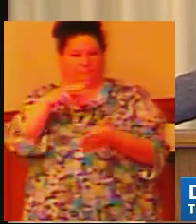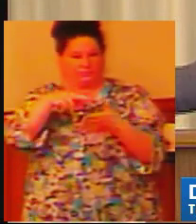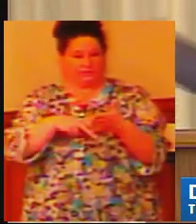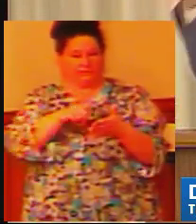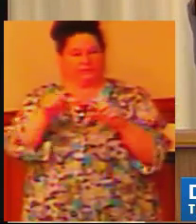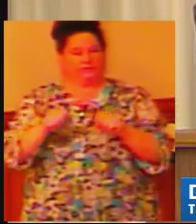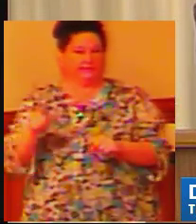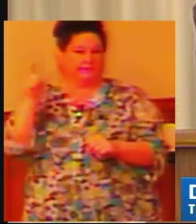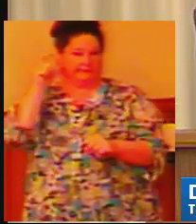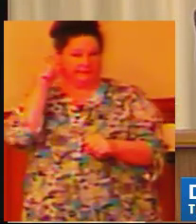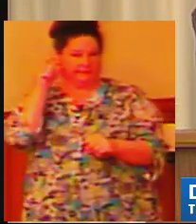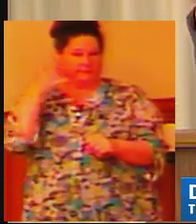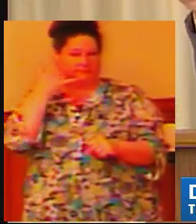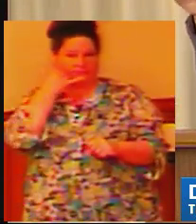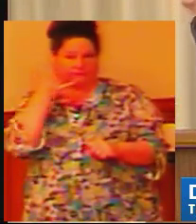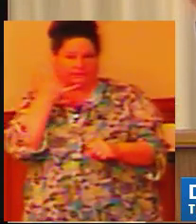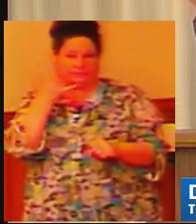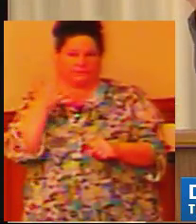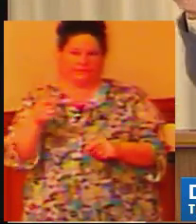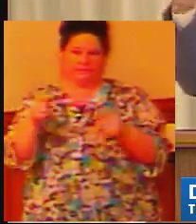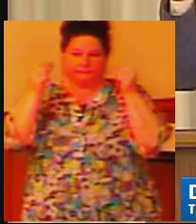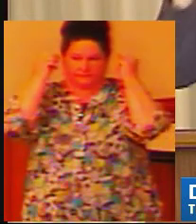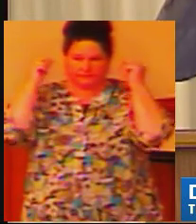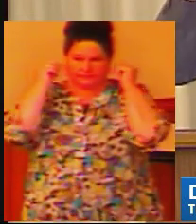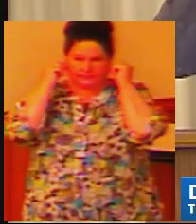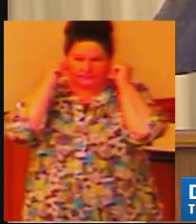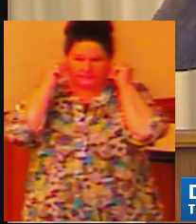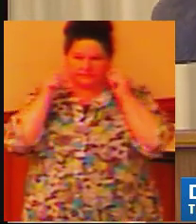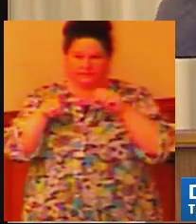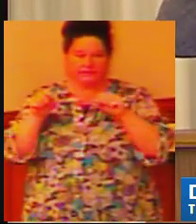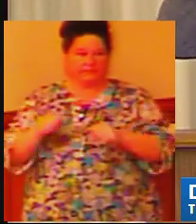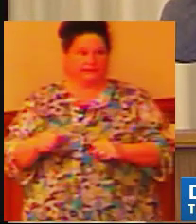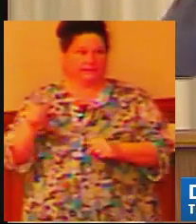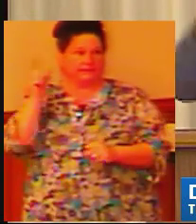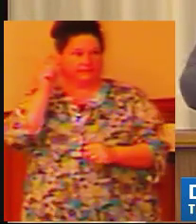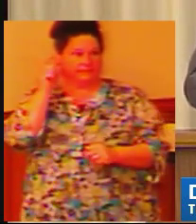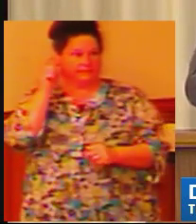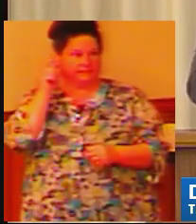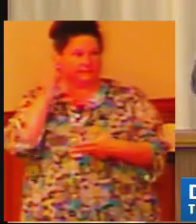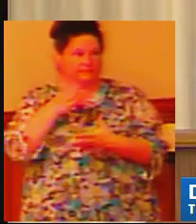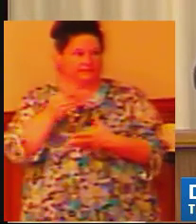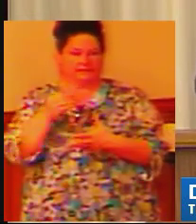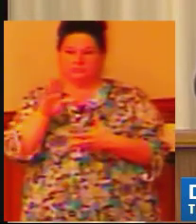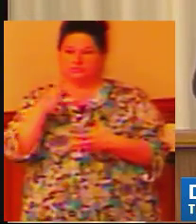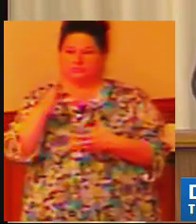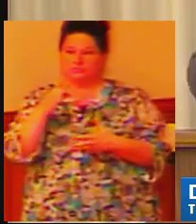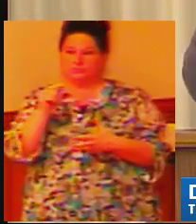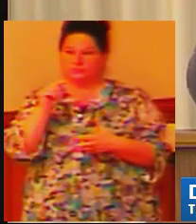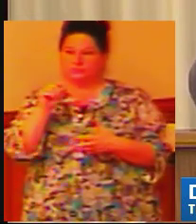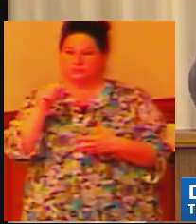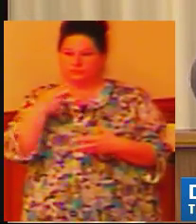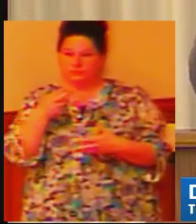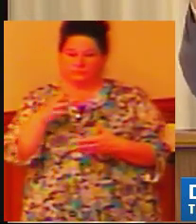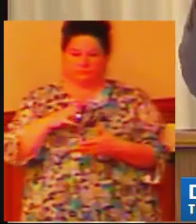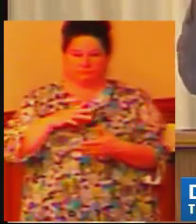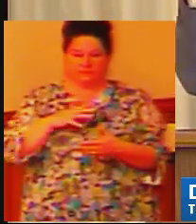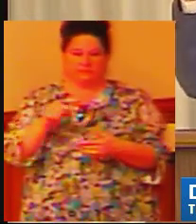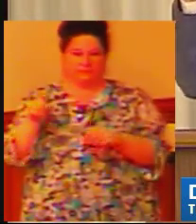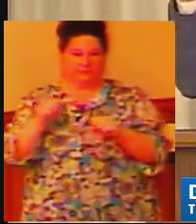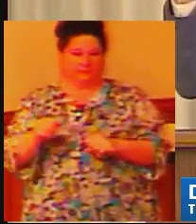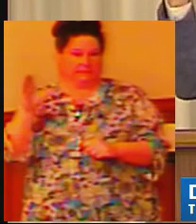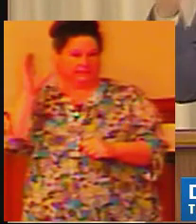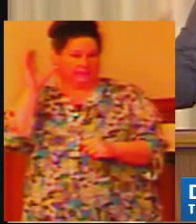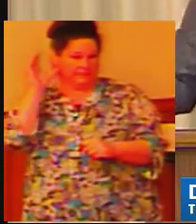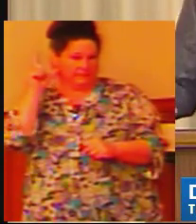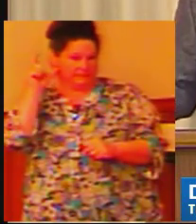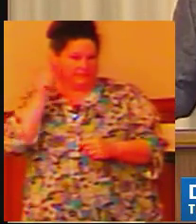You can put it in headphones, so some of those, even those fancy wireless deals, stick in your ear and it's Bluetooth. You can listen to whatever